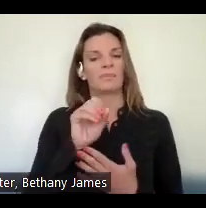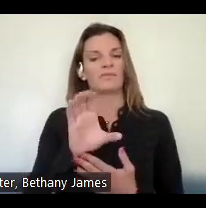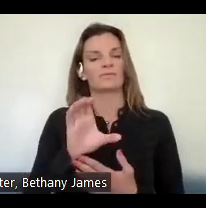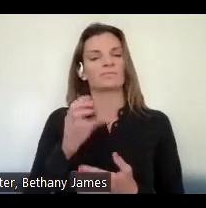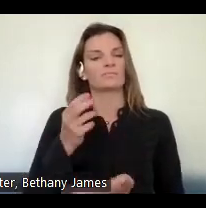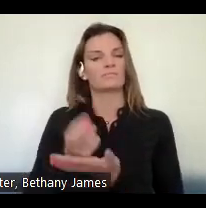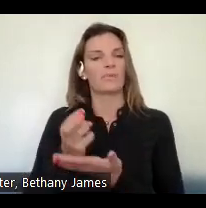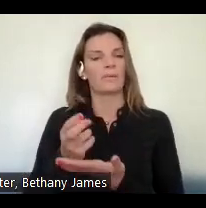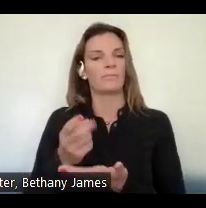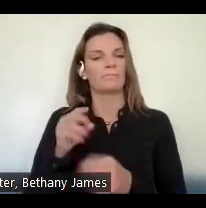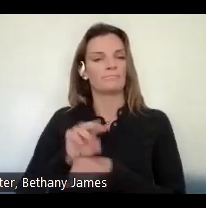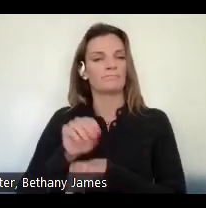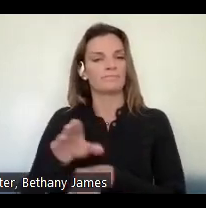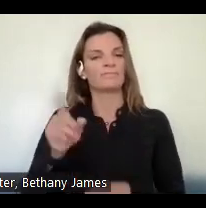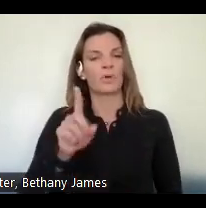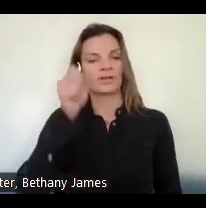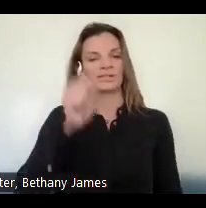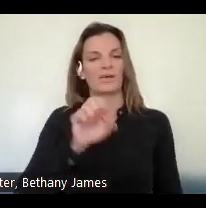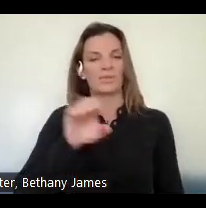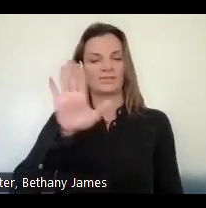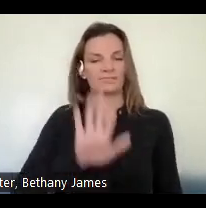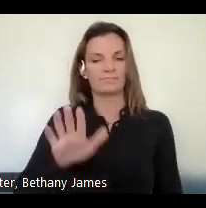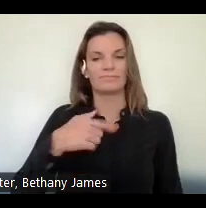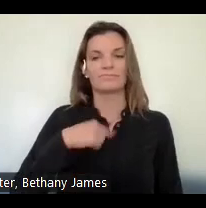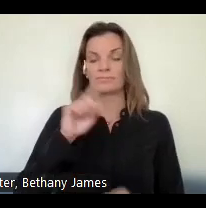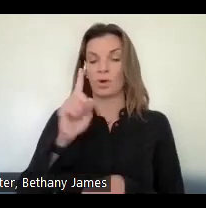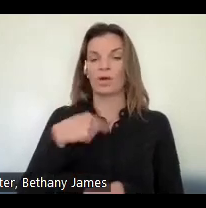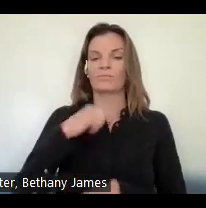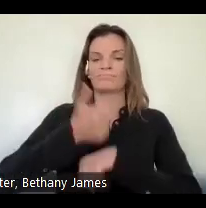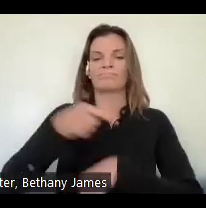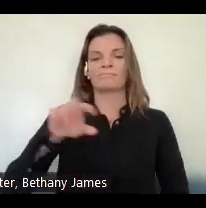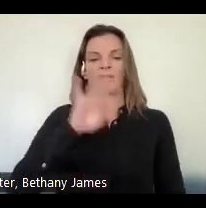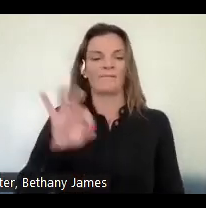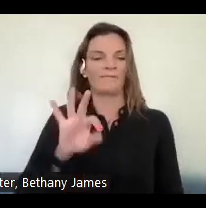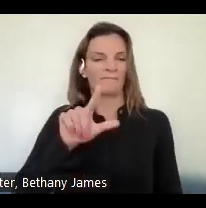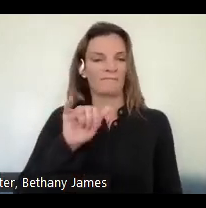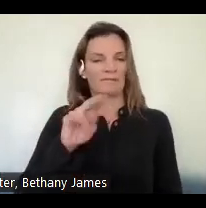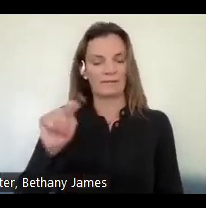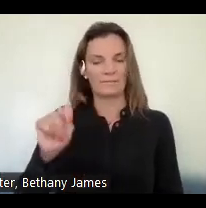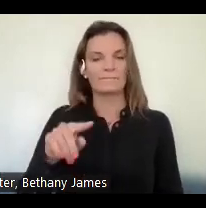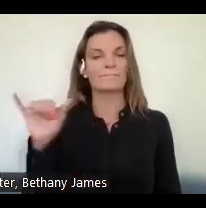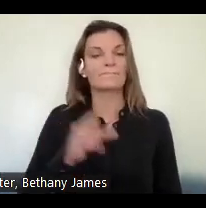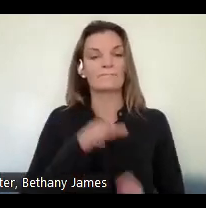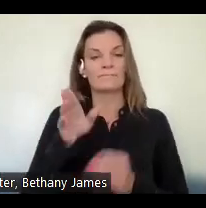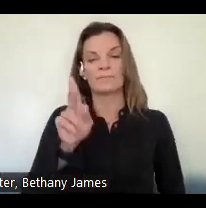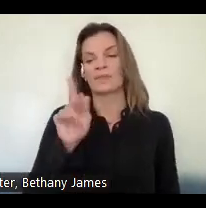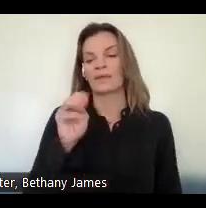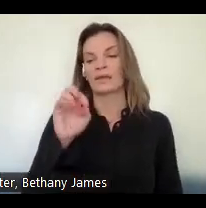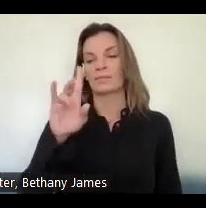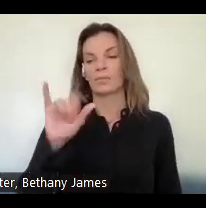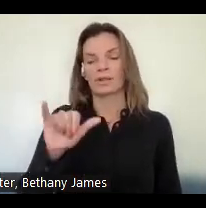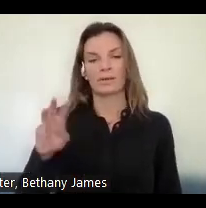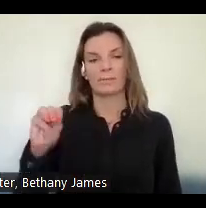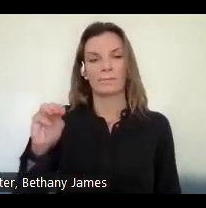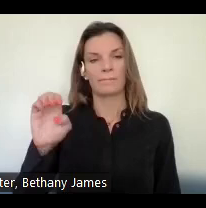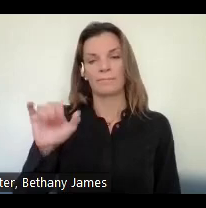Division. I am stationed in the Flint office. We also have Kimberly Meyer, who is our occupational therapist